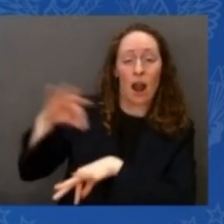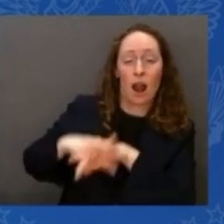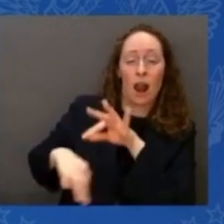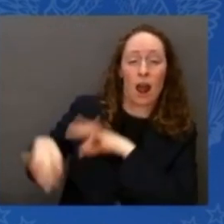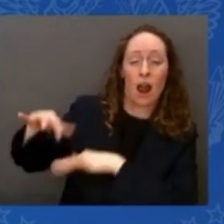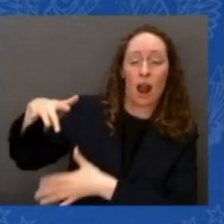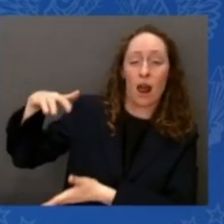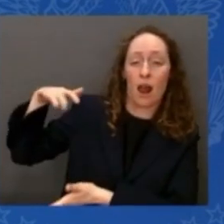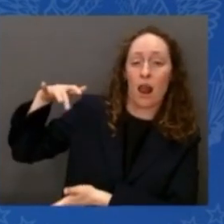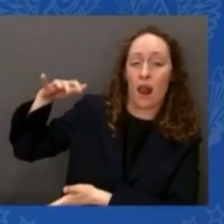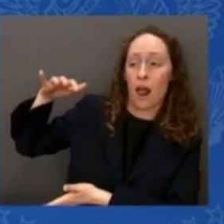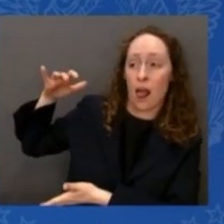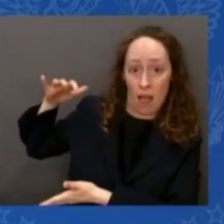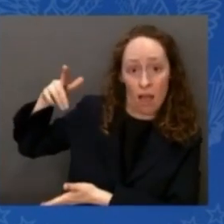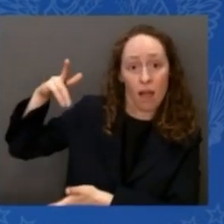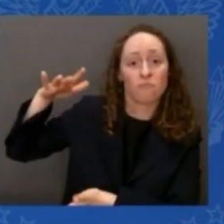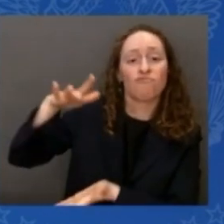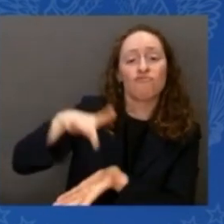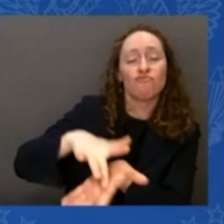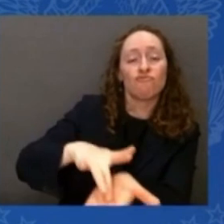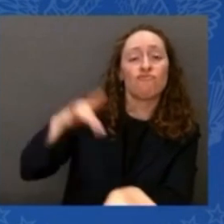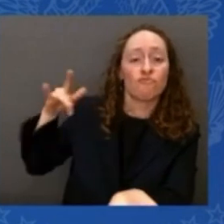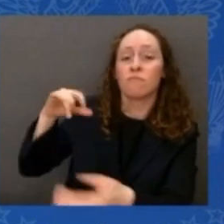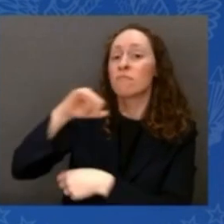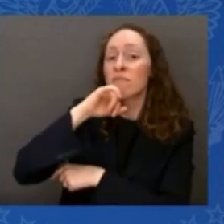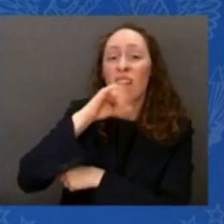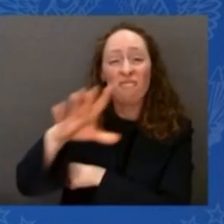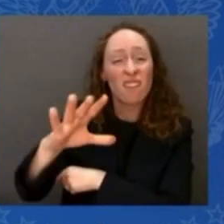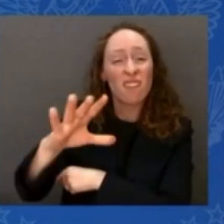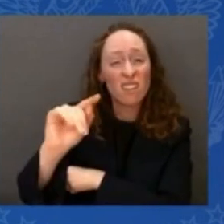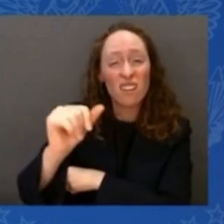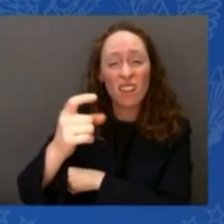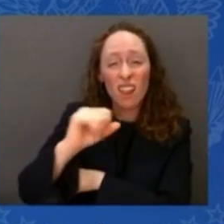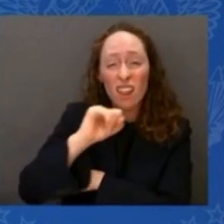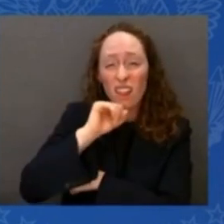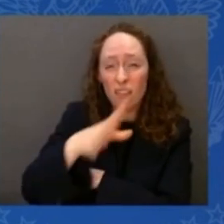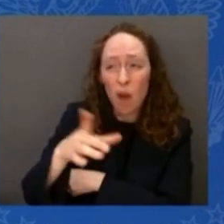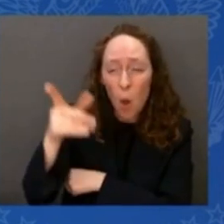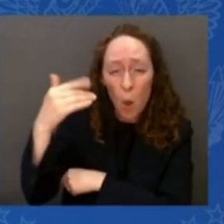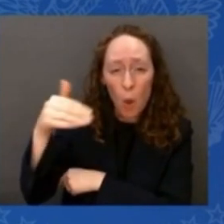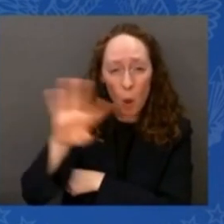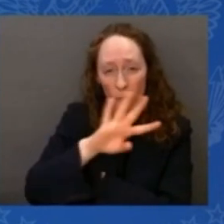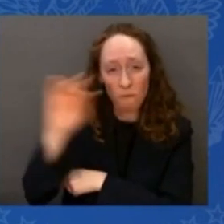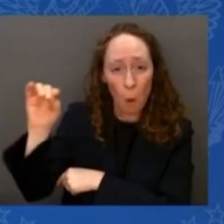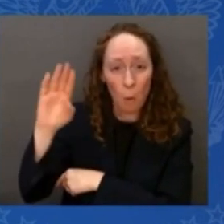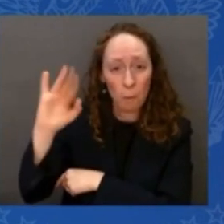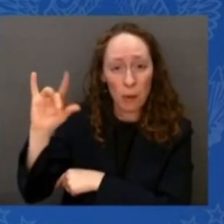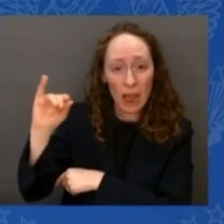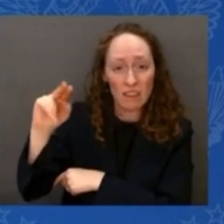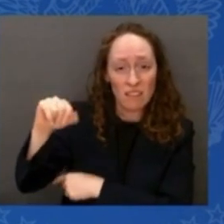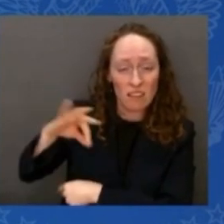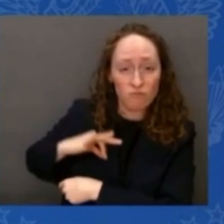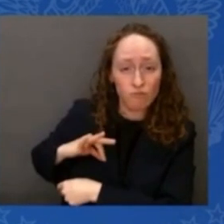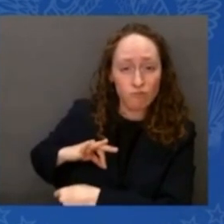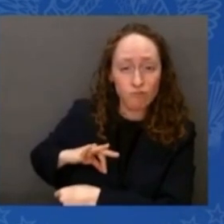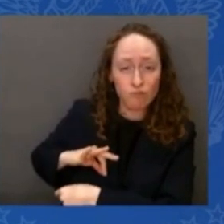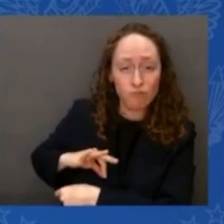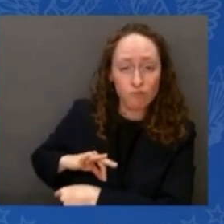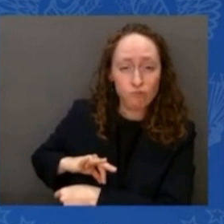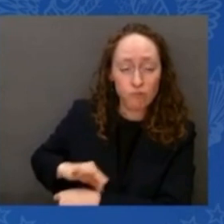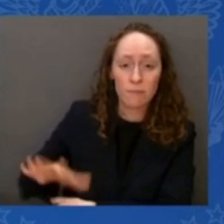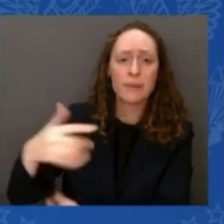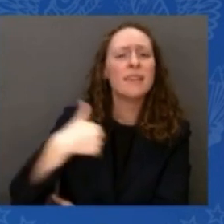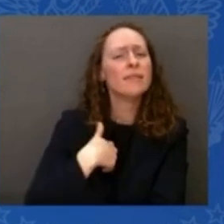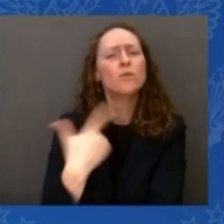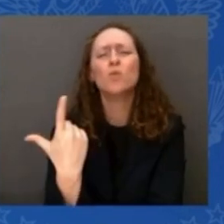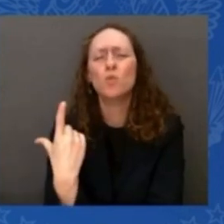thing. I got passed overwhelmingly by just my team's vote. I got passed a 15%